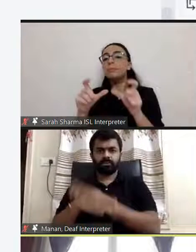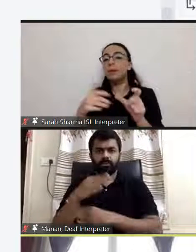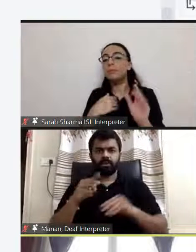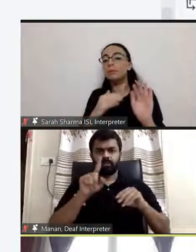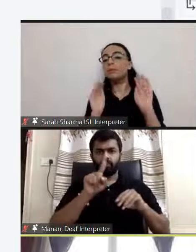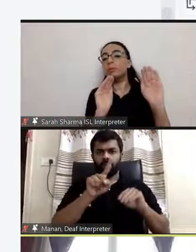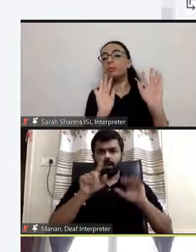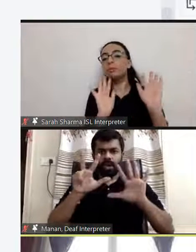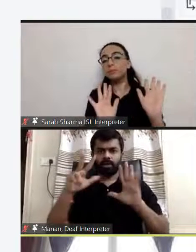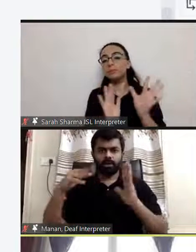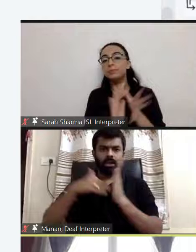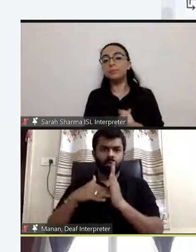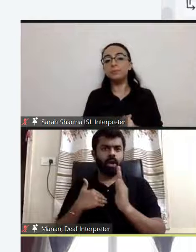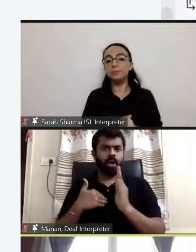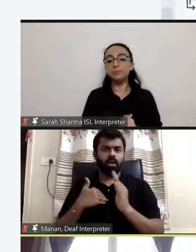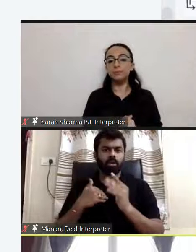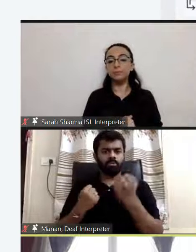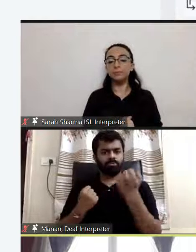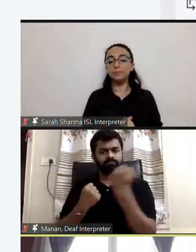And